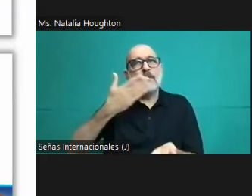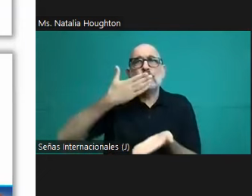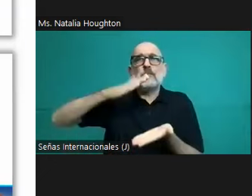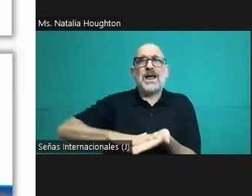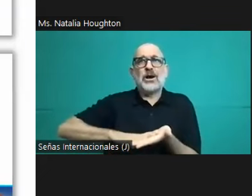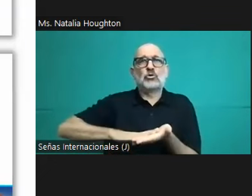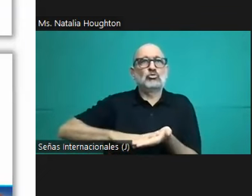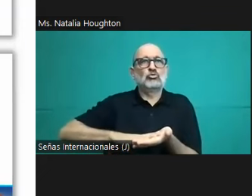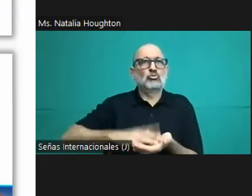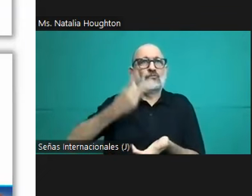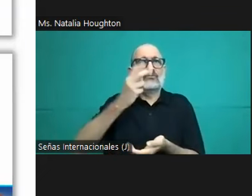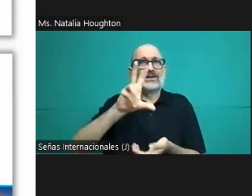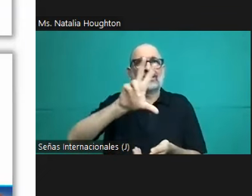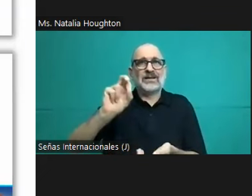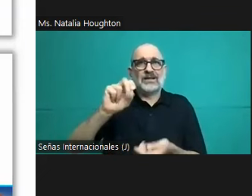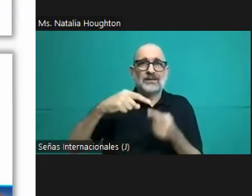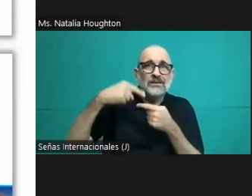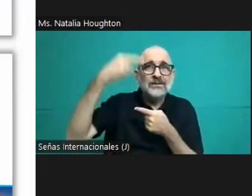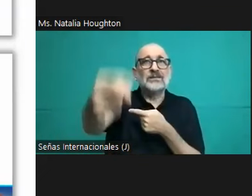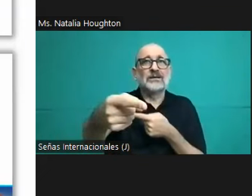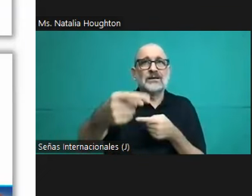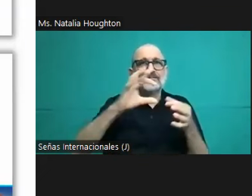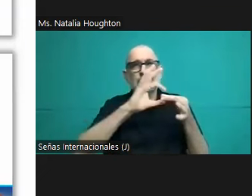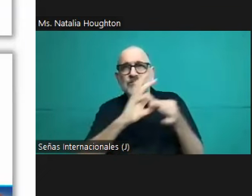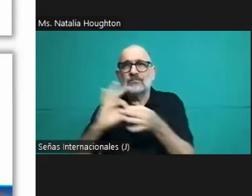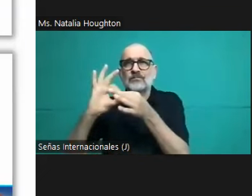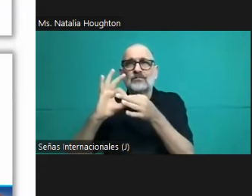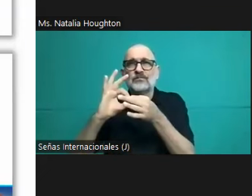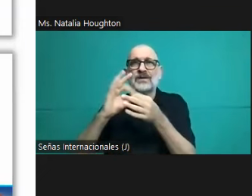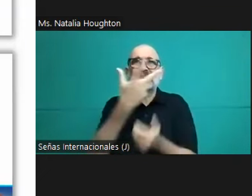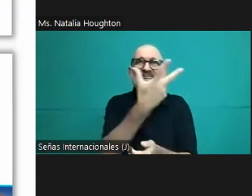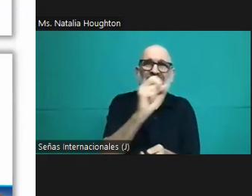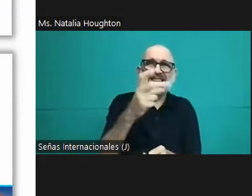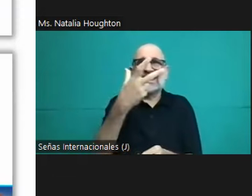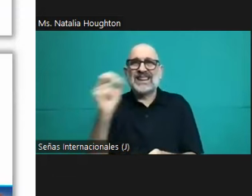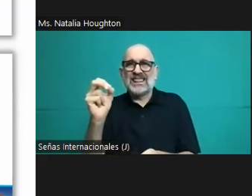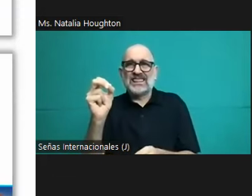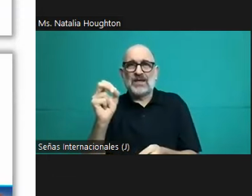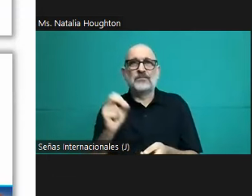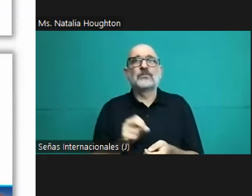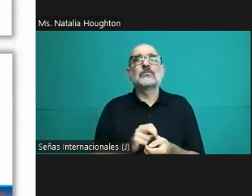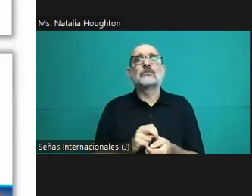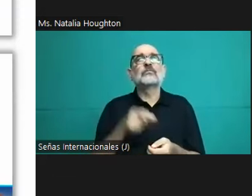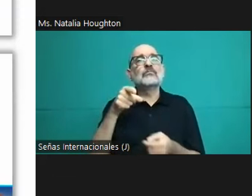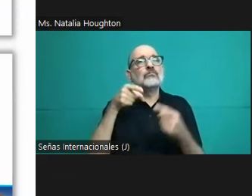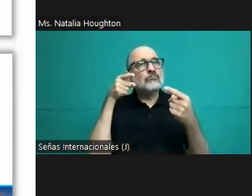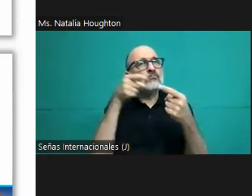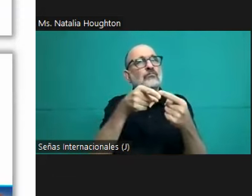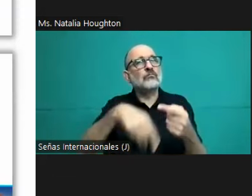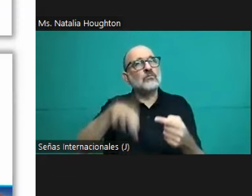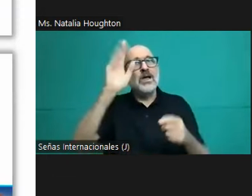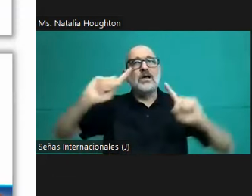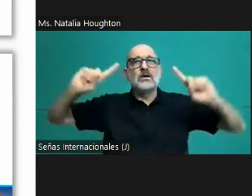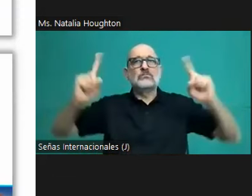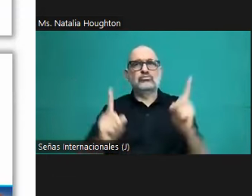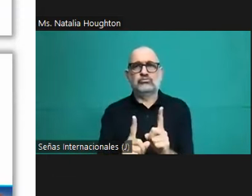in access barriers to healthcare systems. As we will see throughout the presentation, this continues being a structural limitation that we